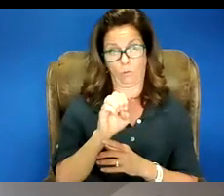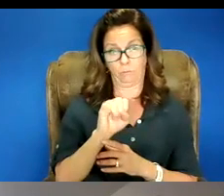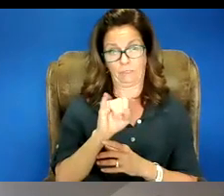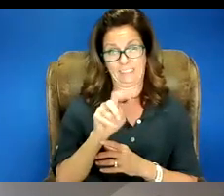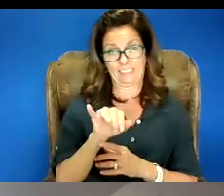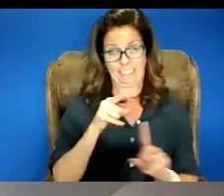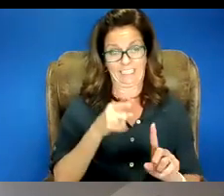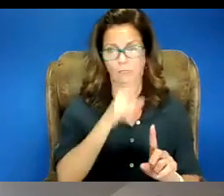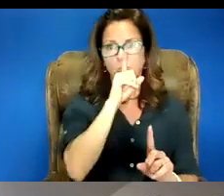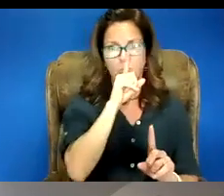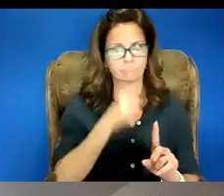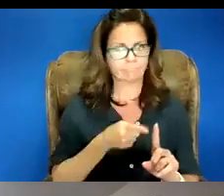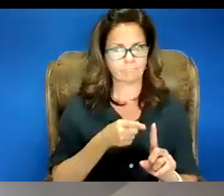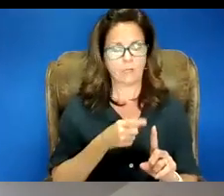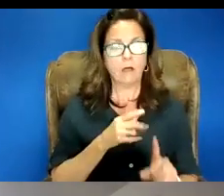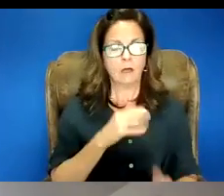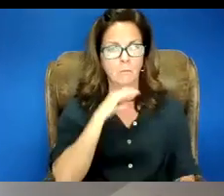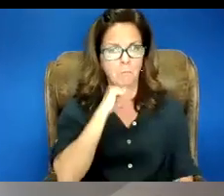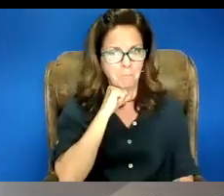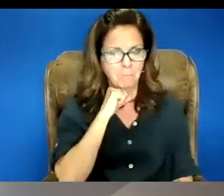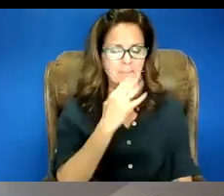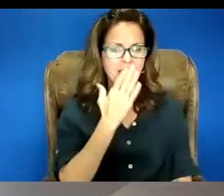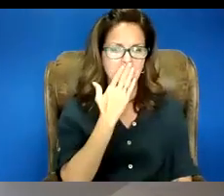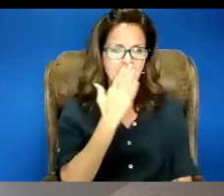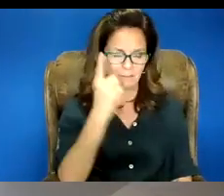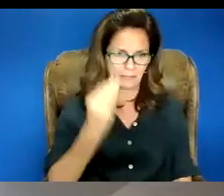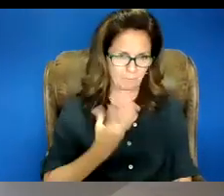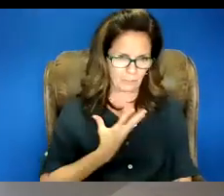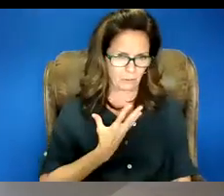Well, thank you for letting me know. I'm going to fix that right away.